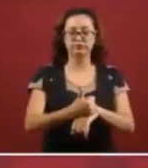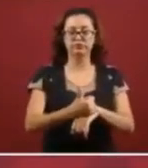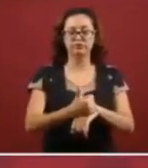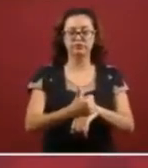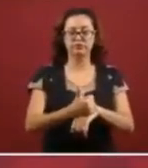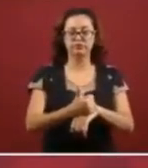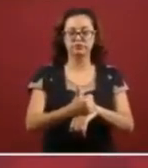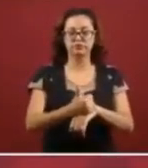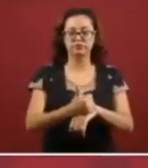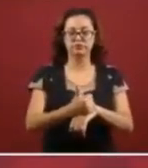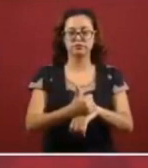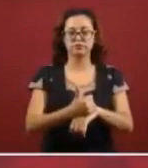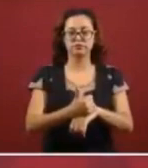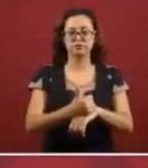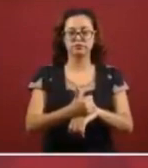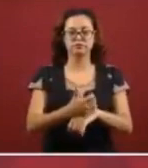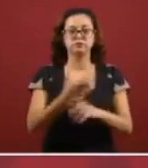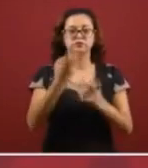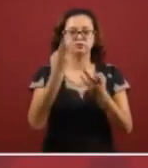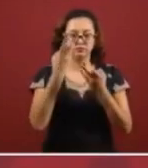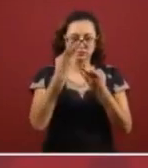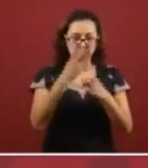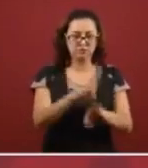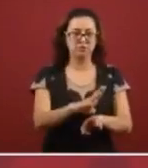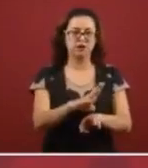or areas,